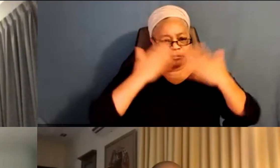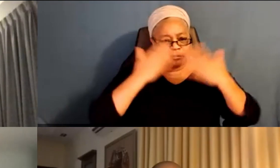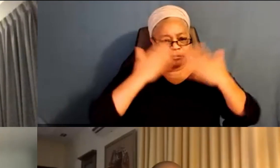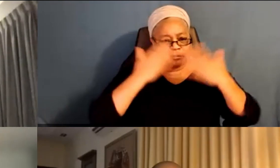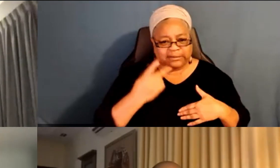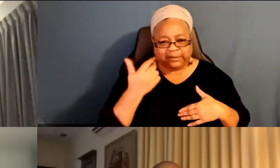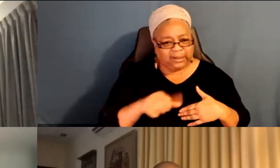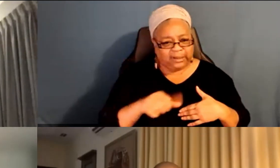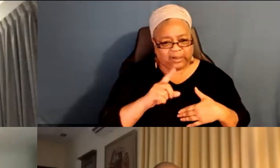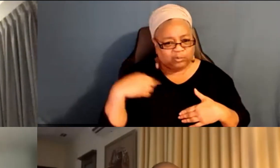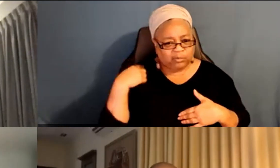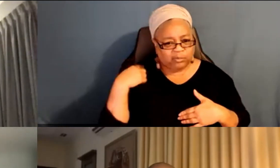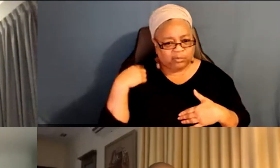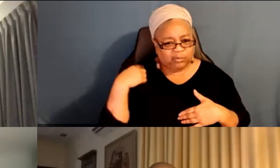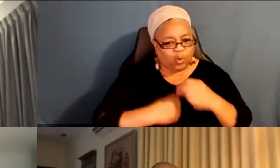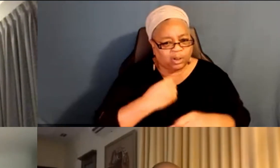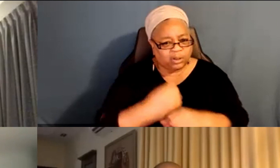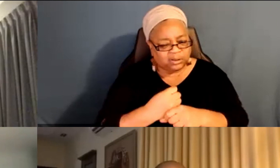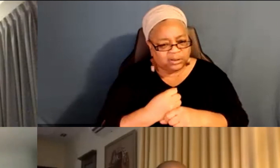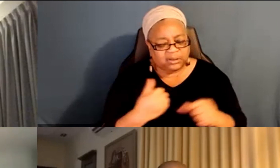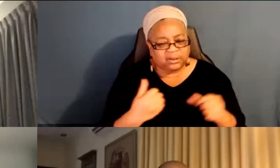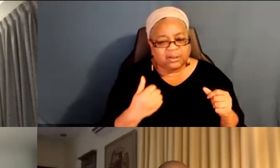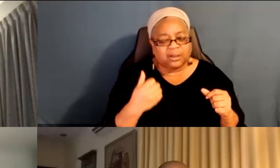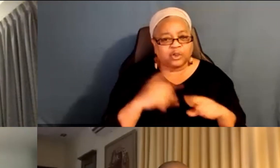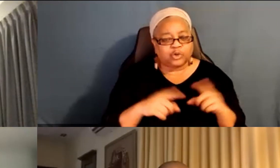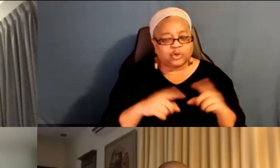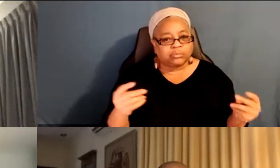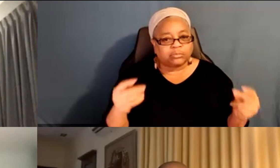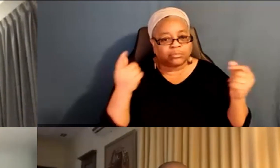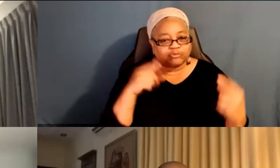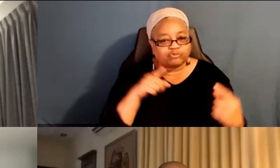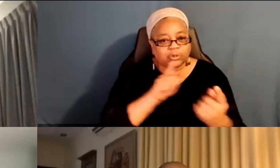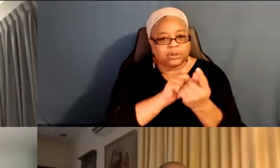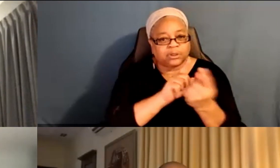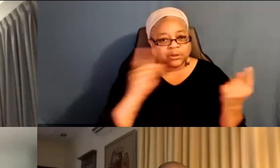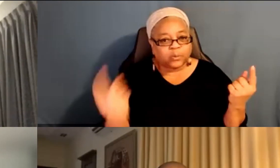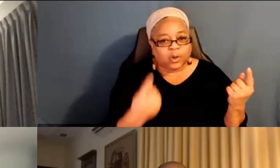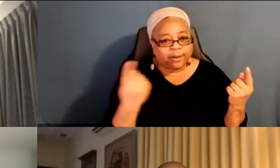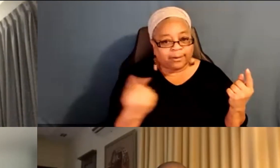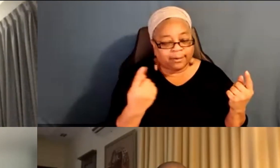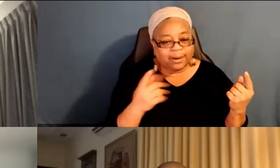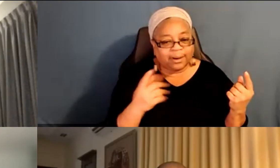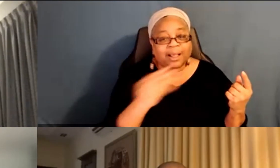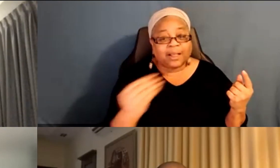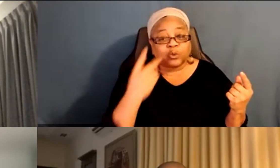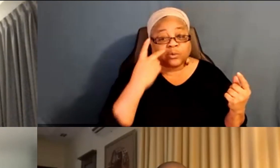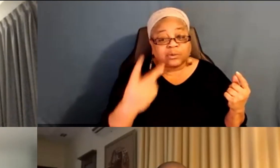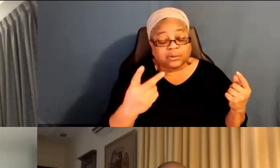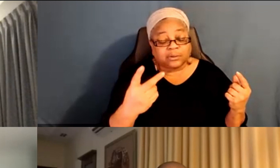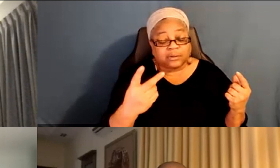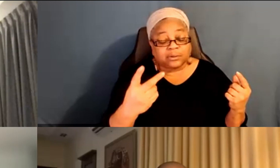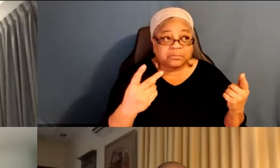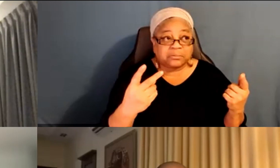about a year, anyone to spontaneously run into someone, and to see